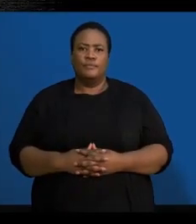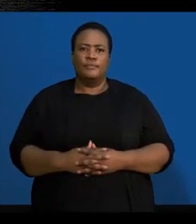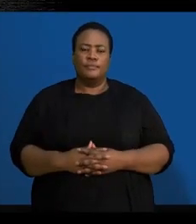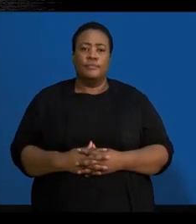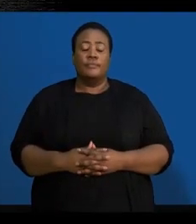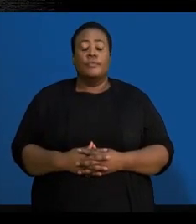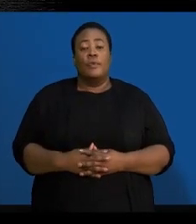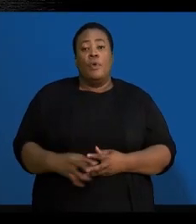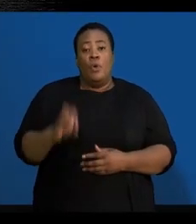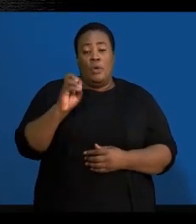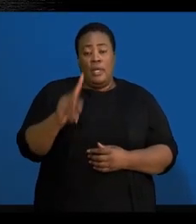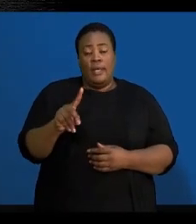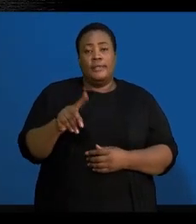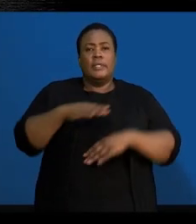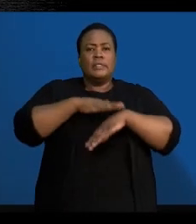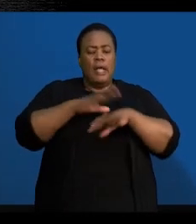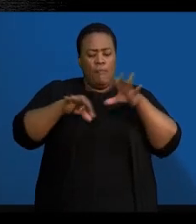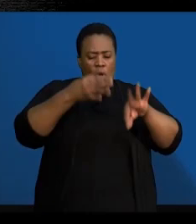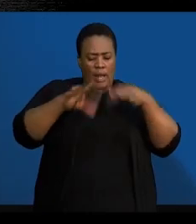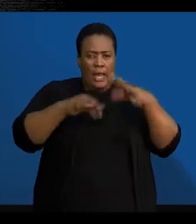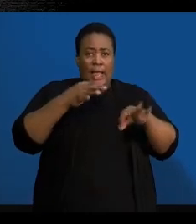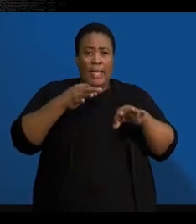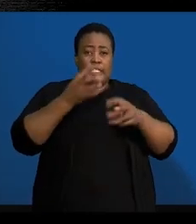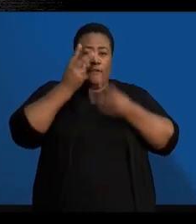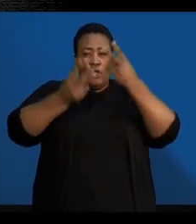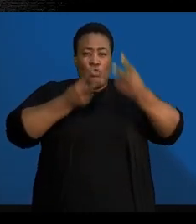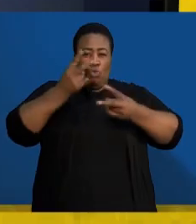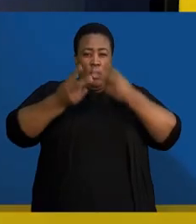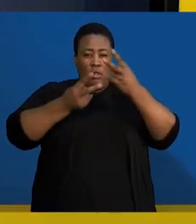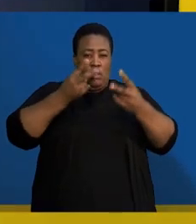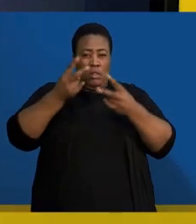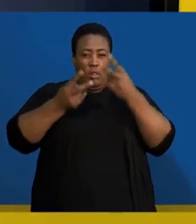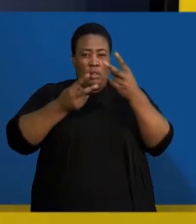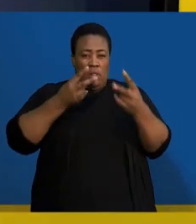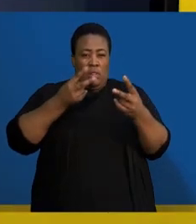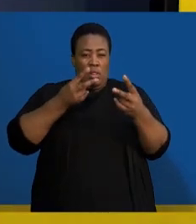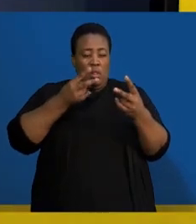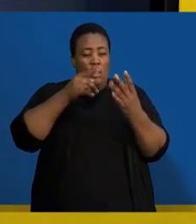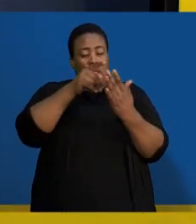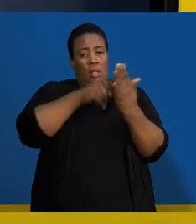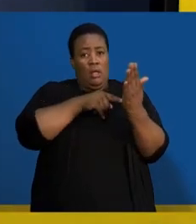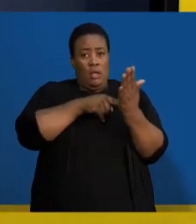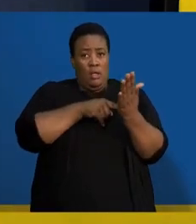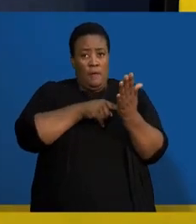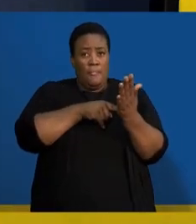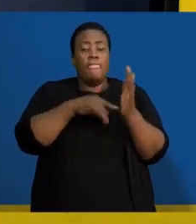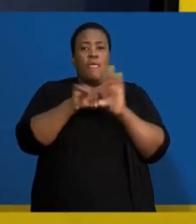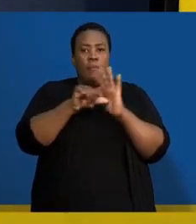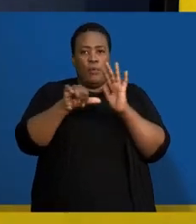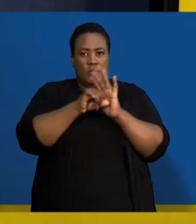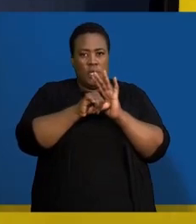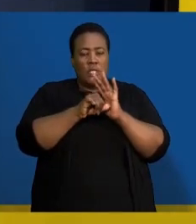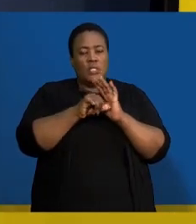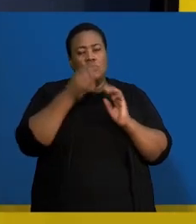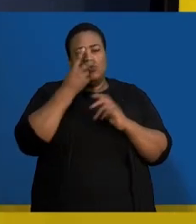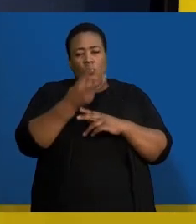So when you're analyzing visual sources, it's very, very important to look at the visual clues. So this